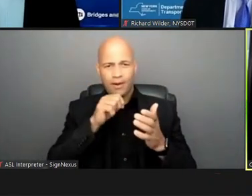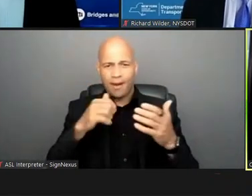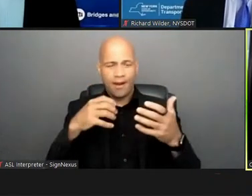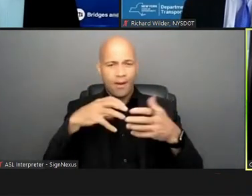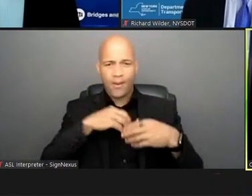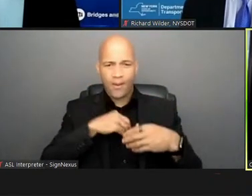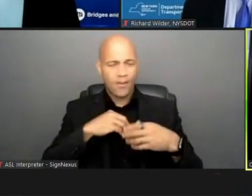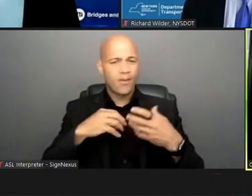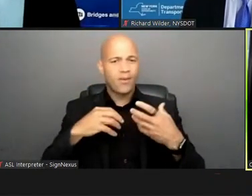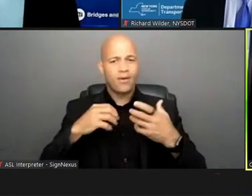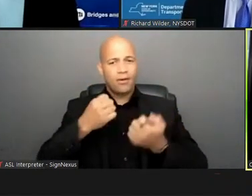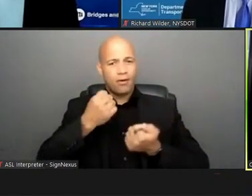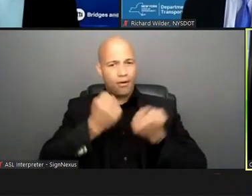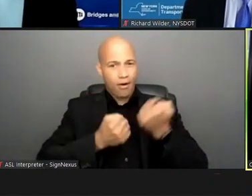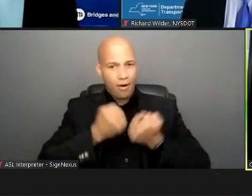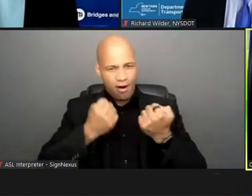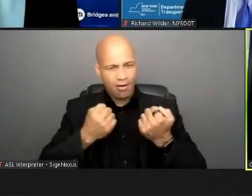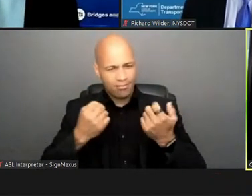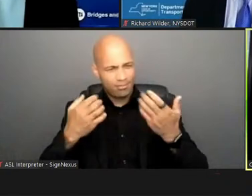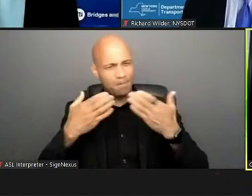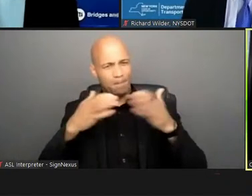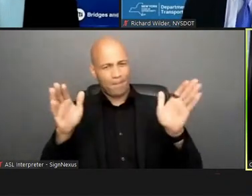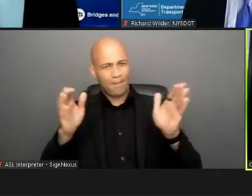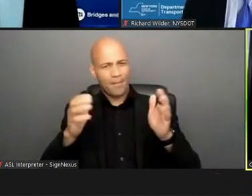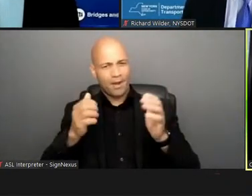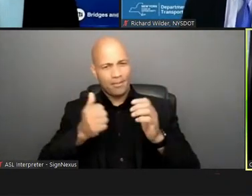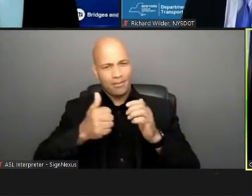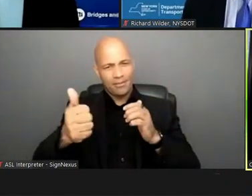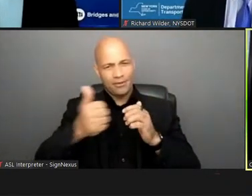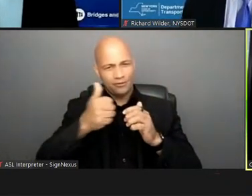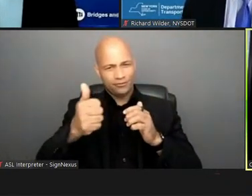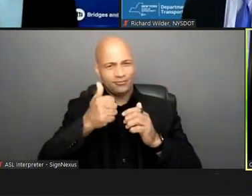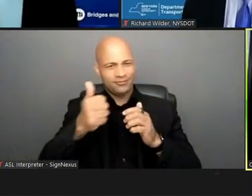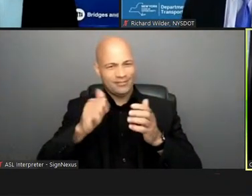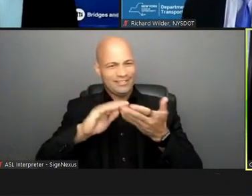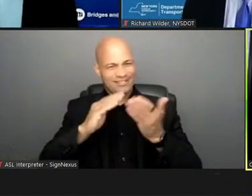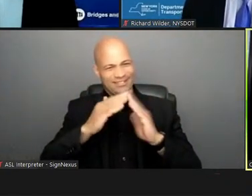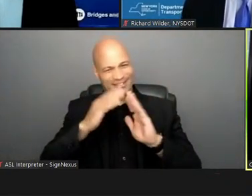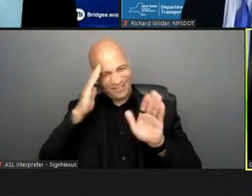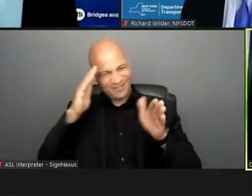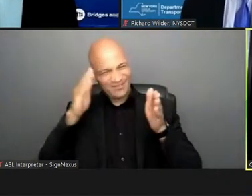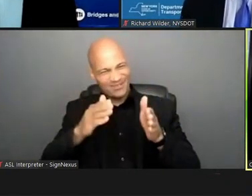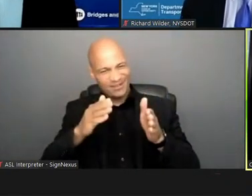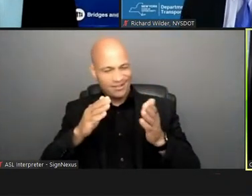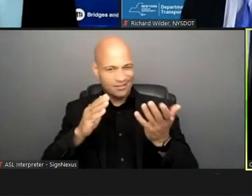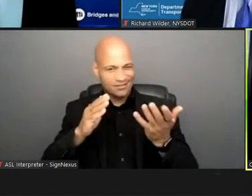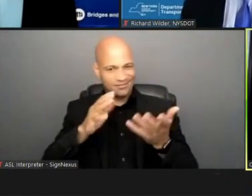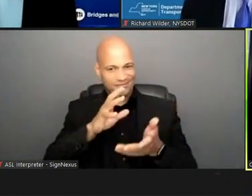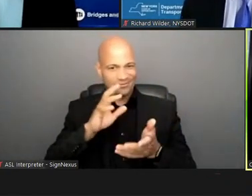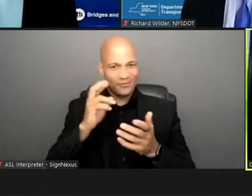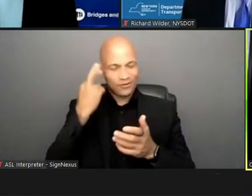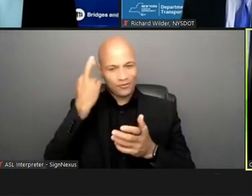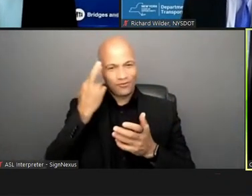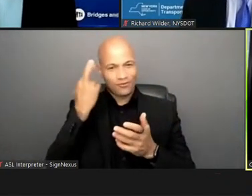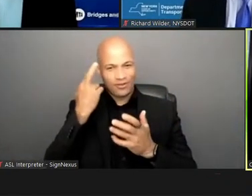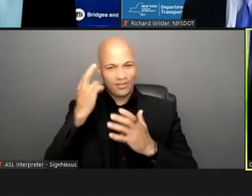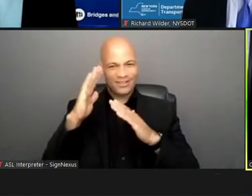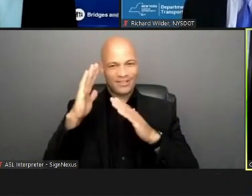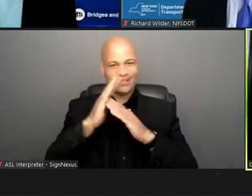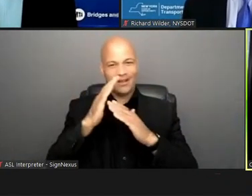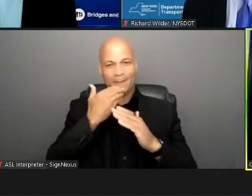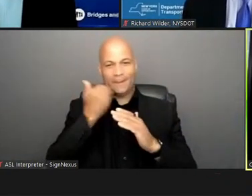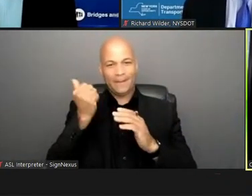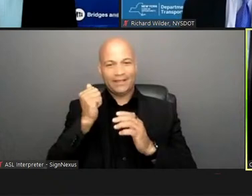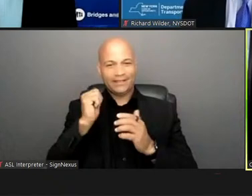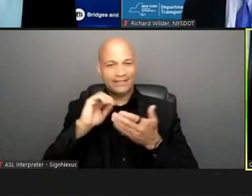is a public transit City it's part of what makes New York the greatest city in the world and now we need to invest in that system that again most